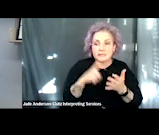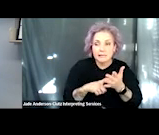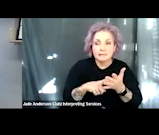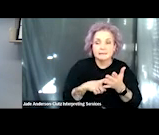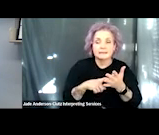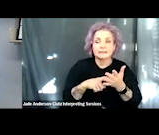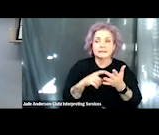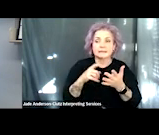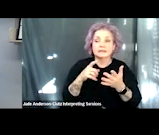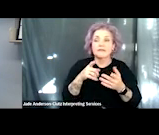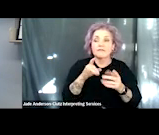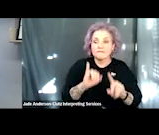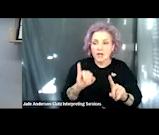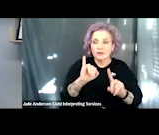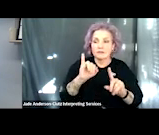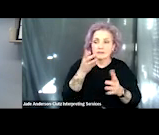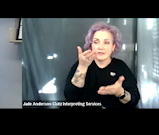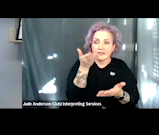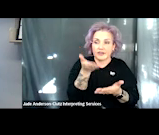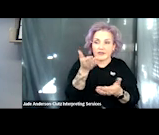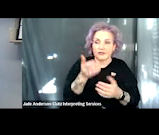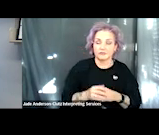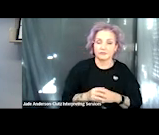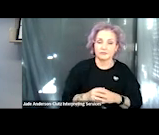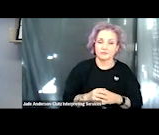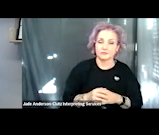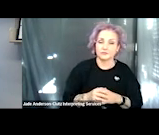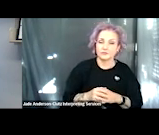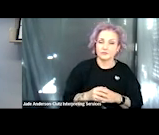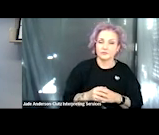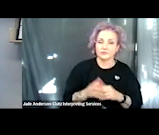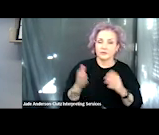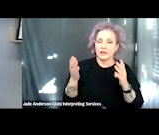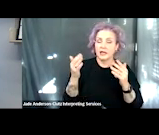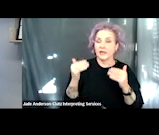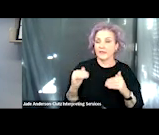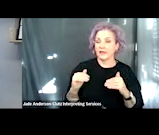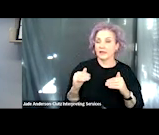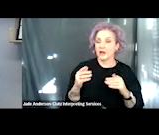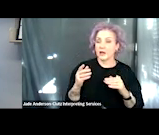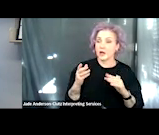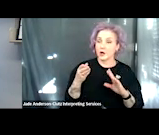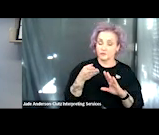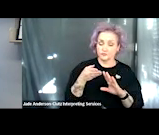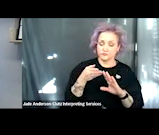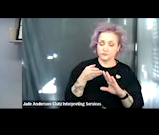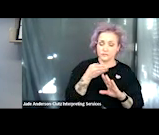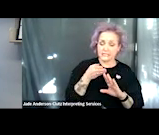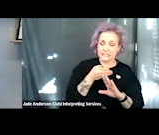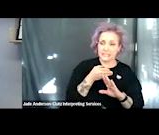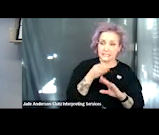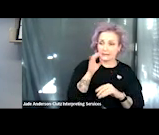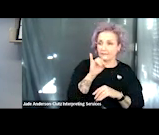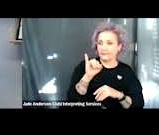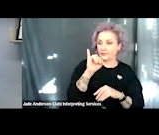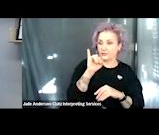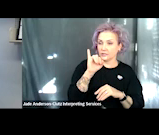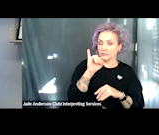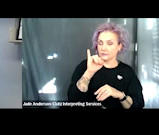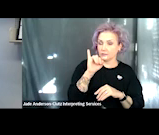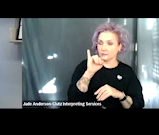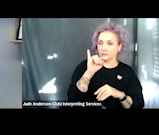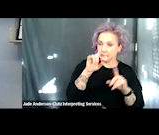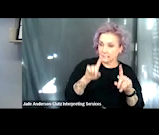herpes simplex virus. And finally, with the pro-inflammatory markers, again, we see that, C-reactive